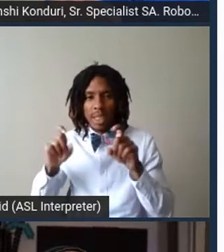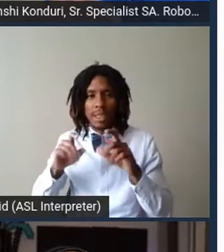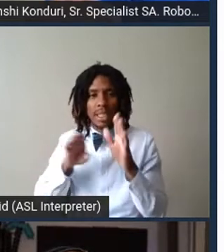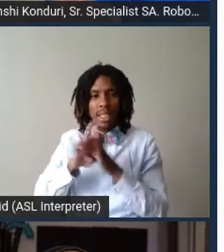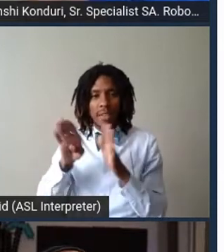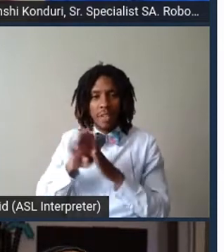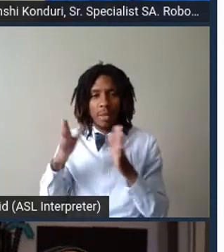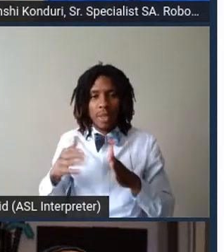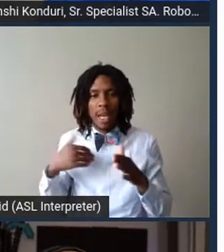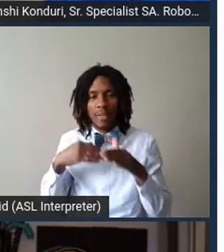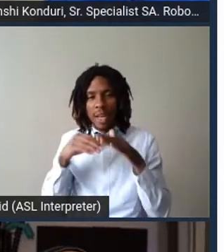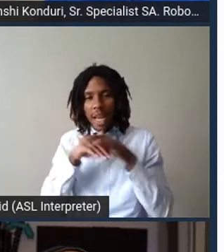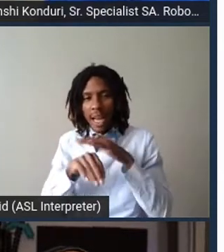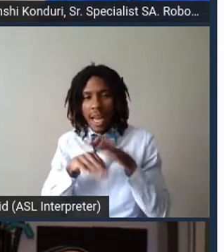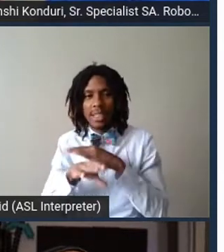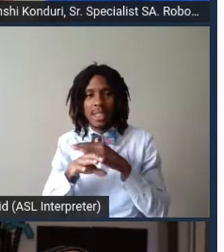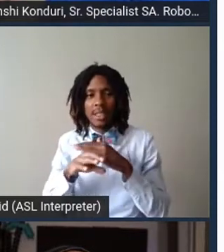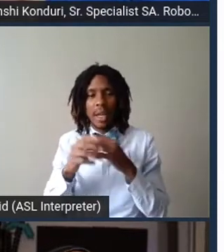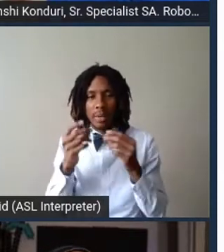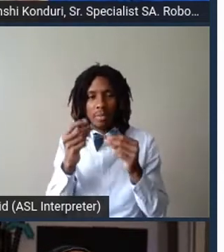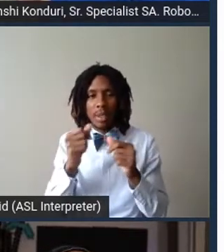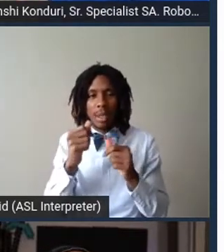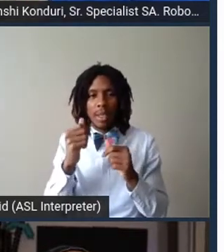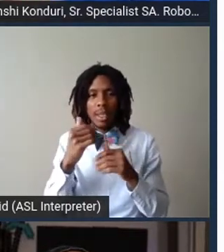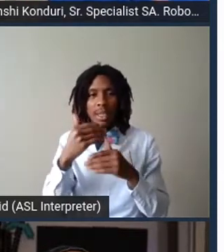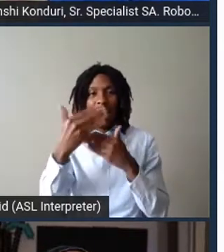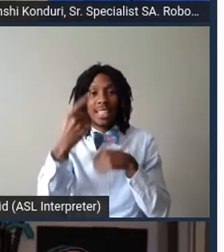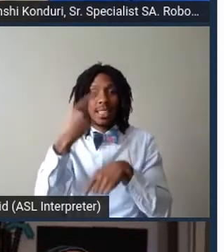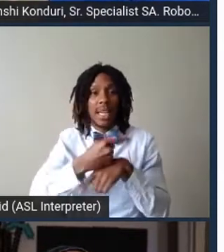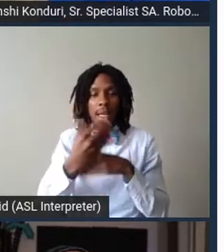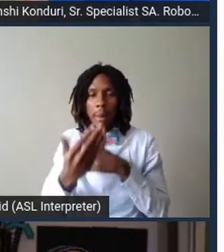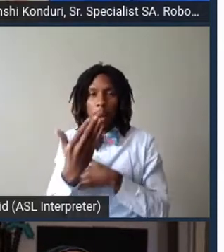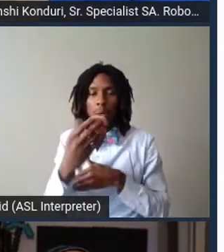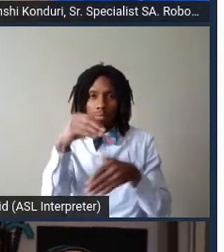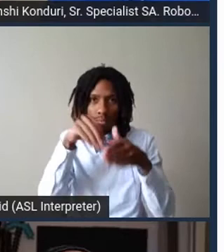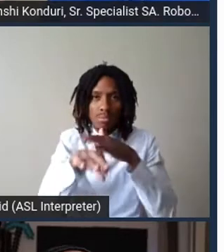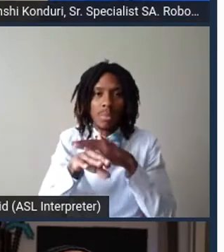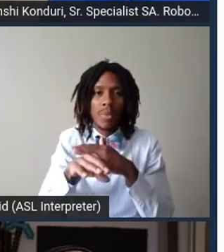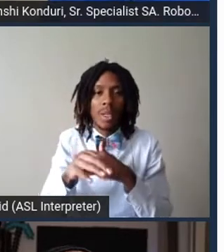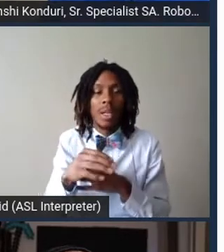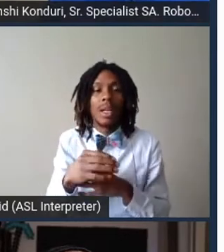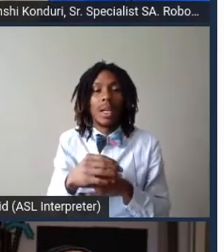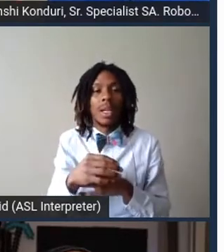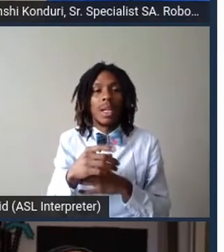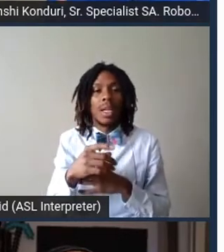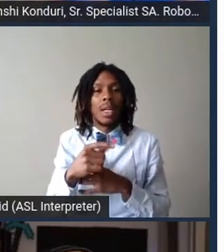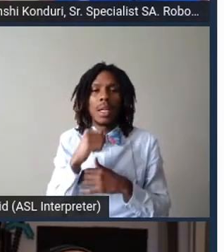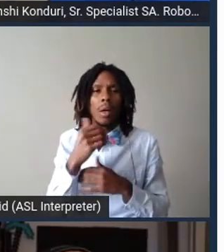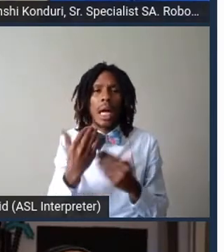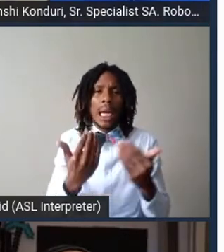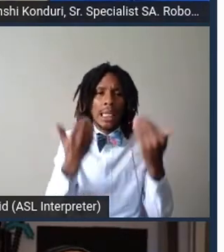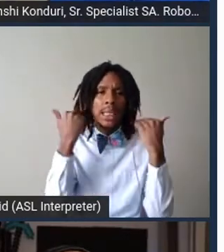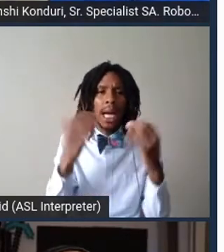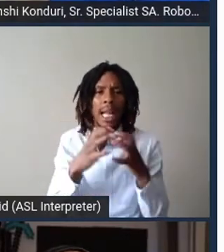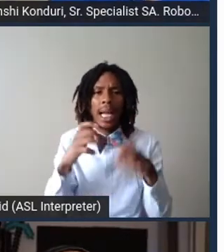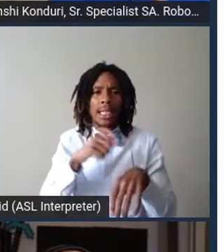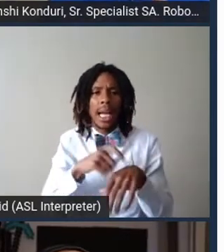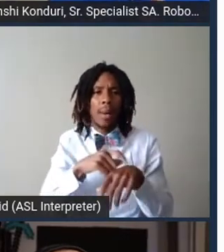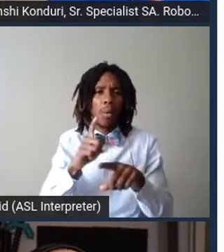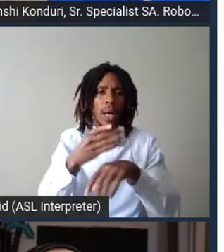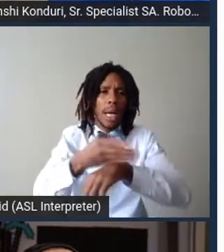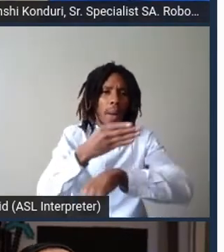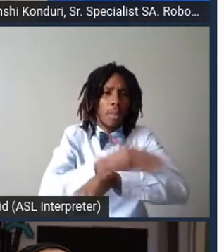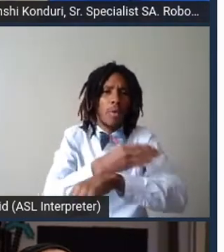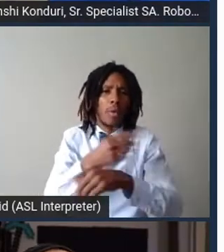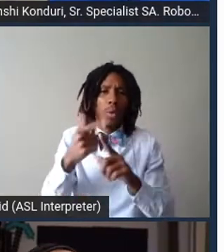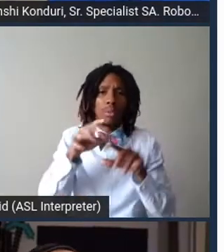access to the results first thing in the morning the next day. The beauty of that is you lose very little time to figure out where you need to improve, what's the bug